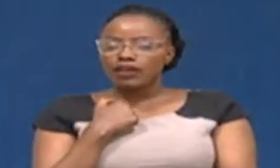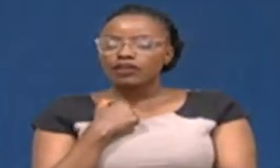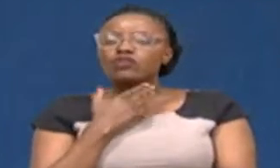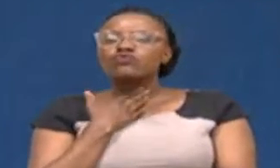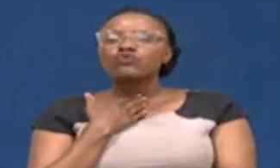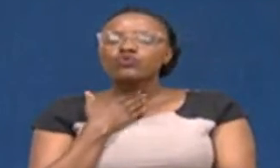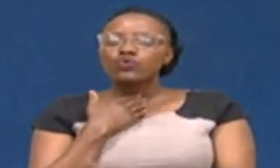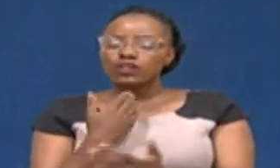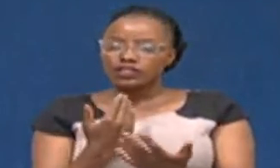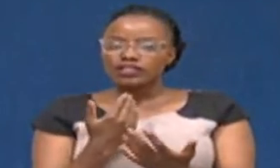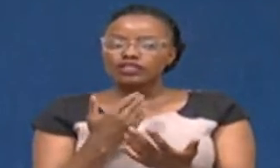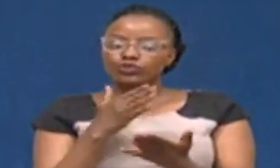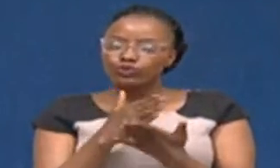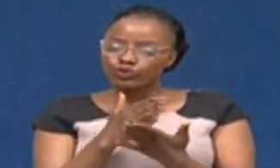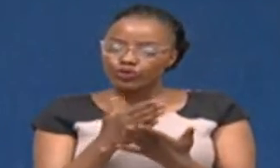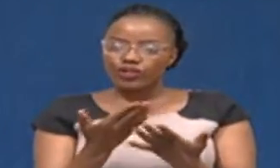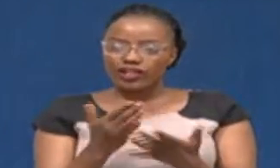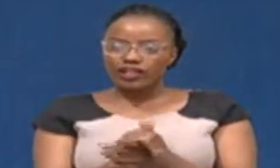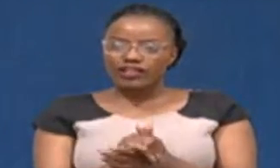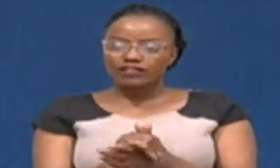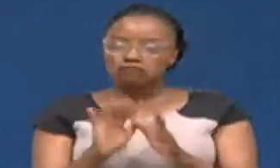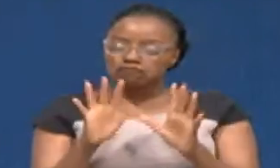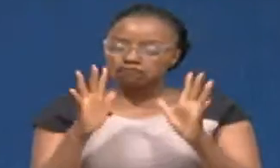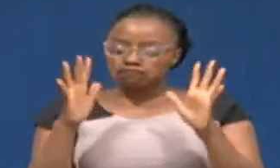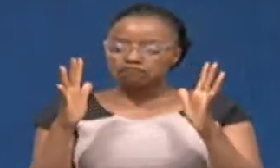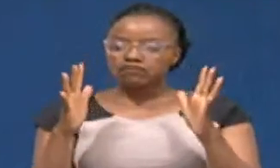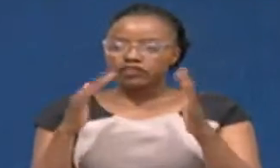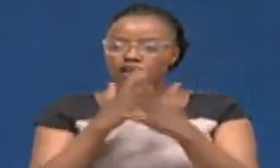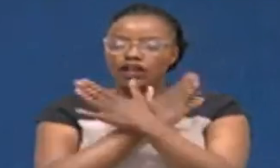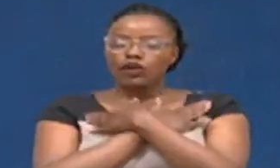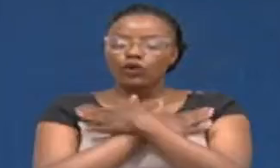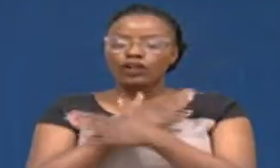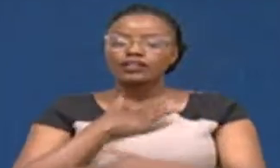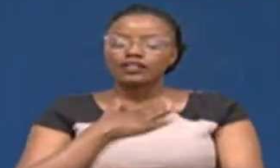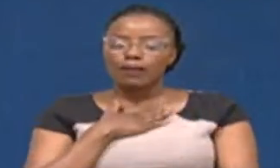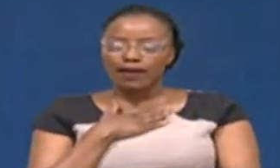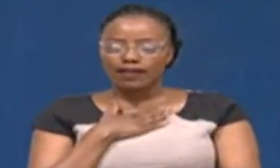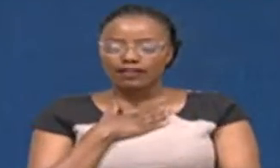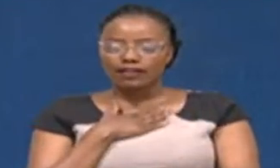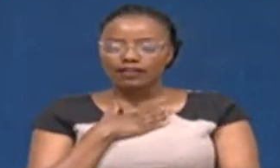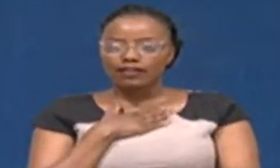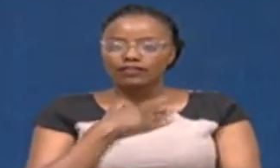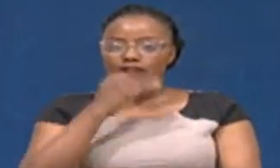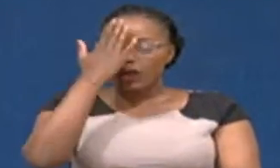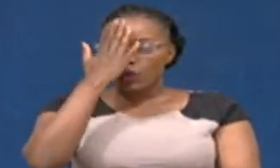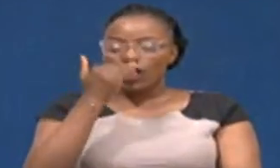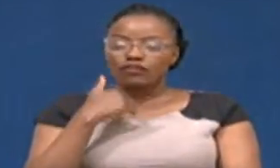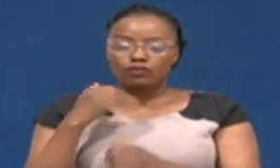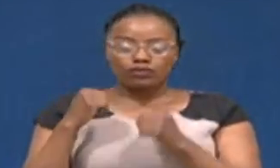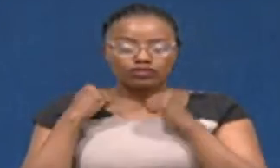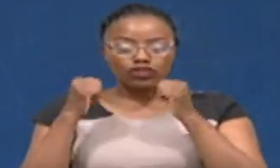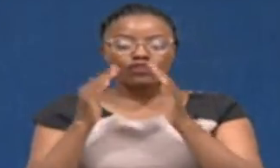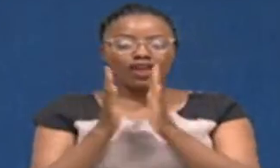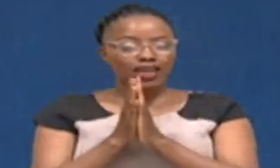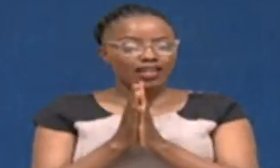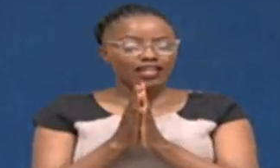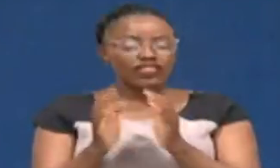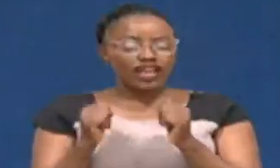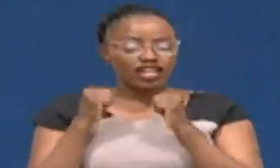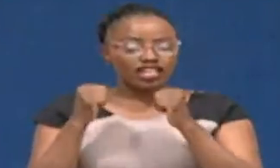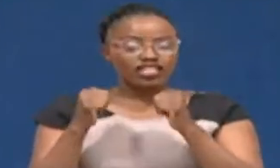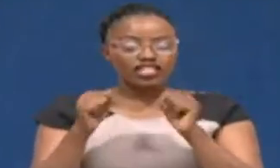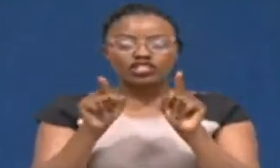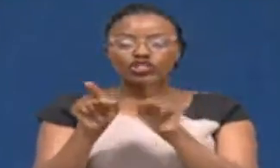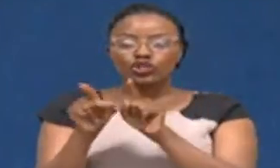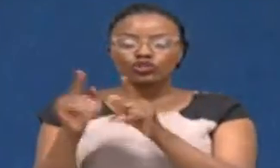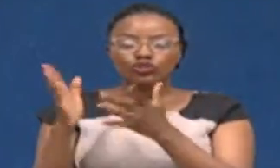I want to really applaud my colleagues for being so bold and brave and